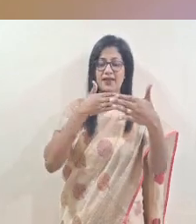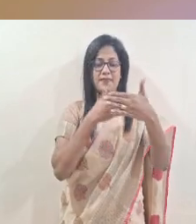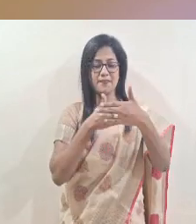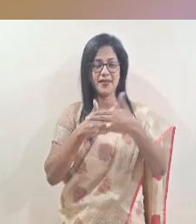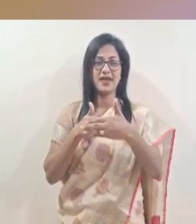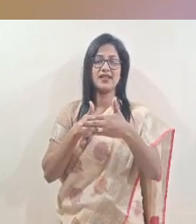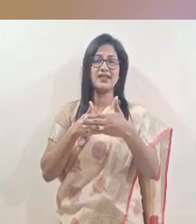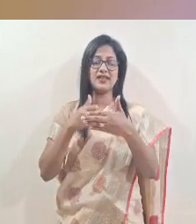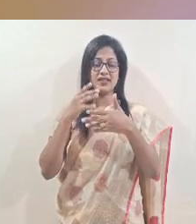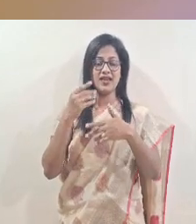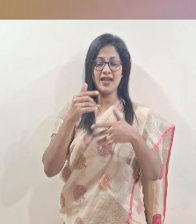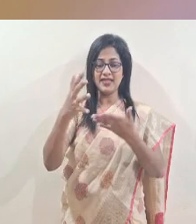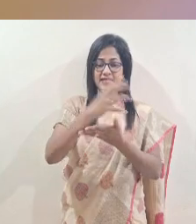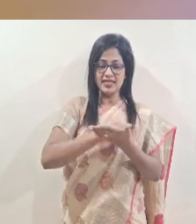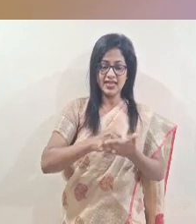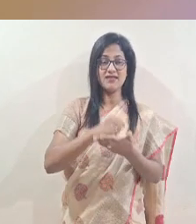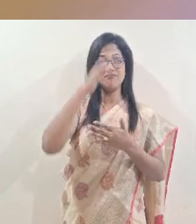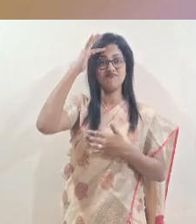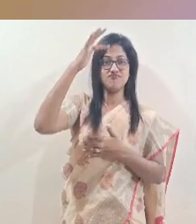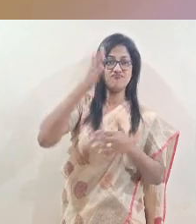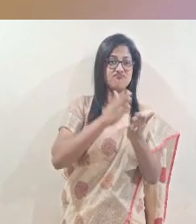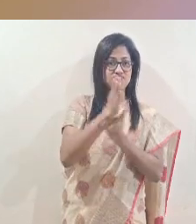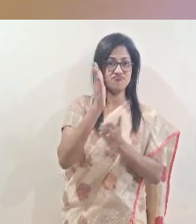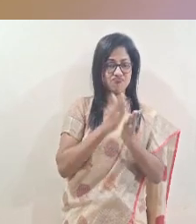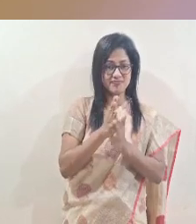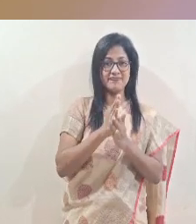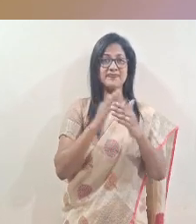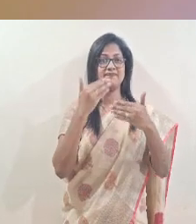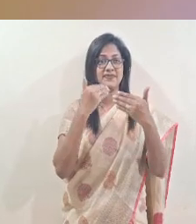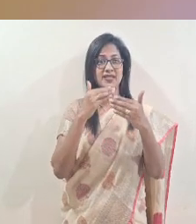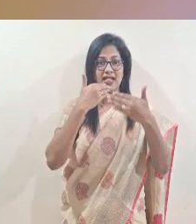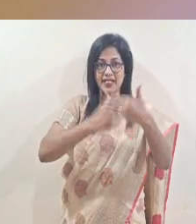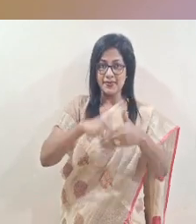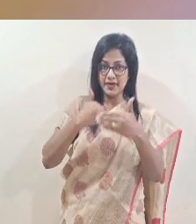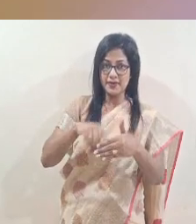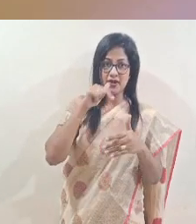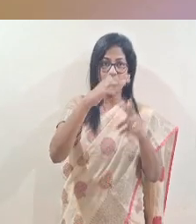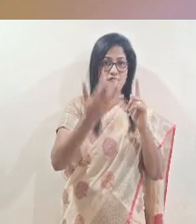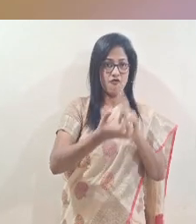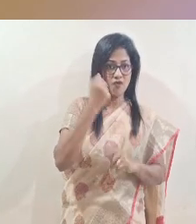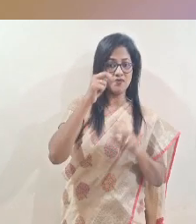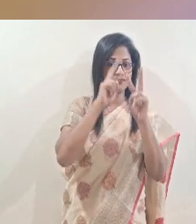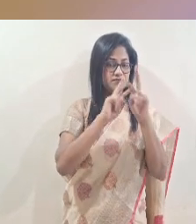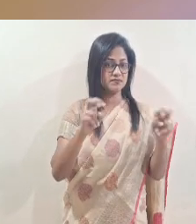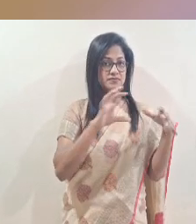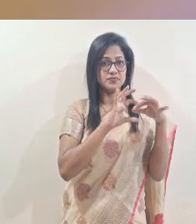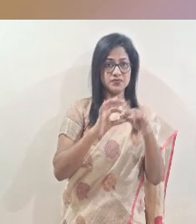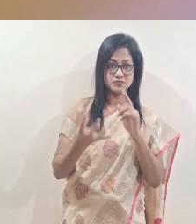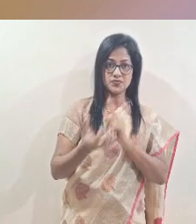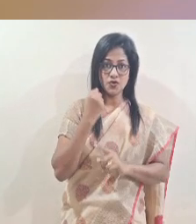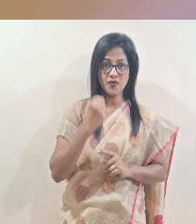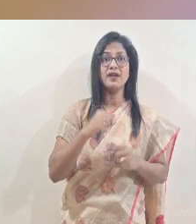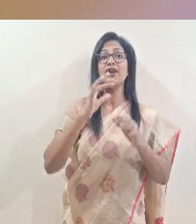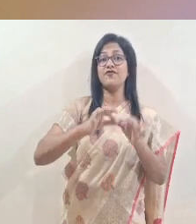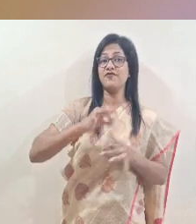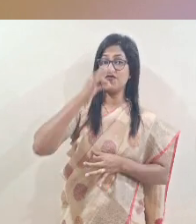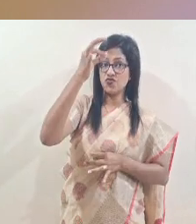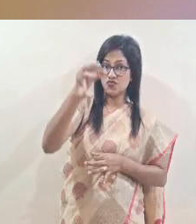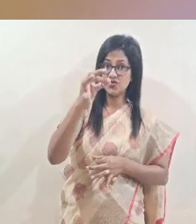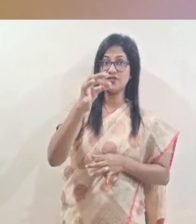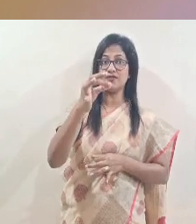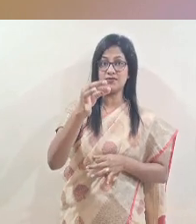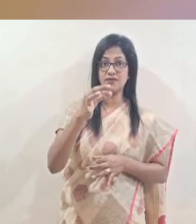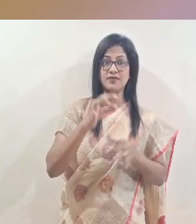and data and methodological constraints that I was able to identify from these researchers, and some future scope